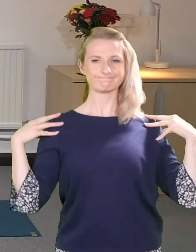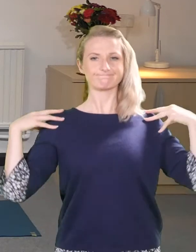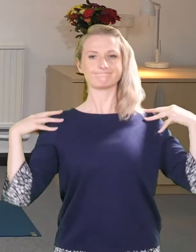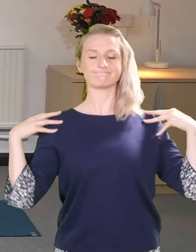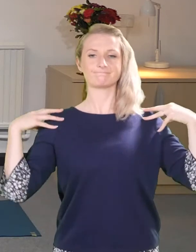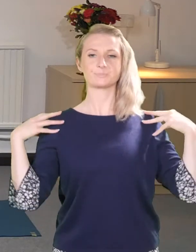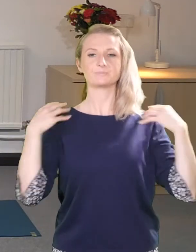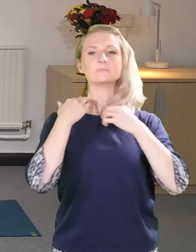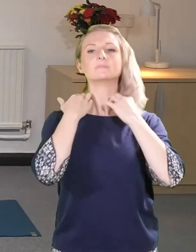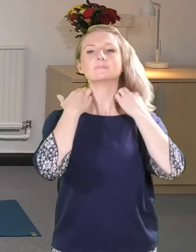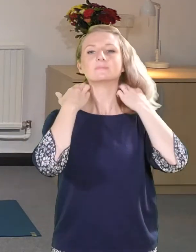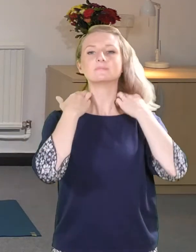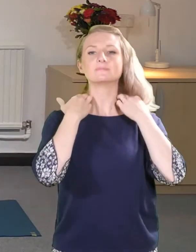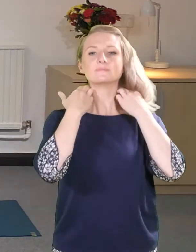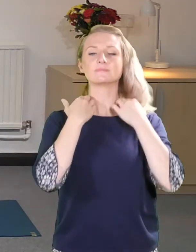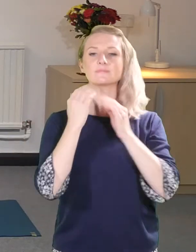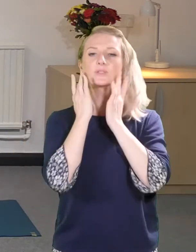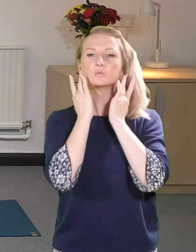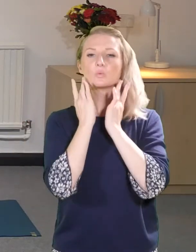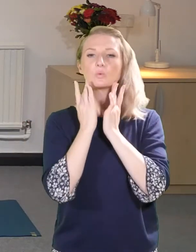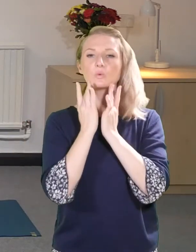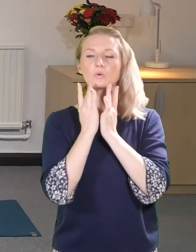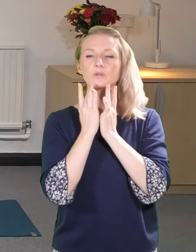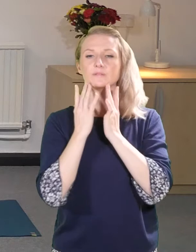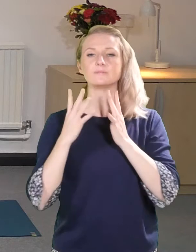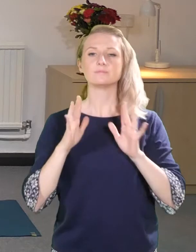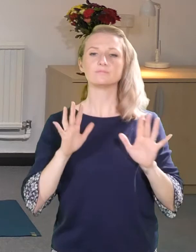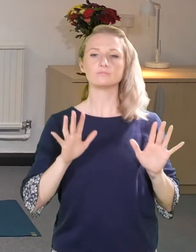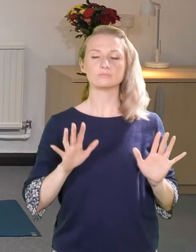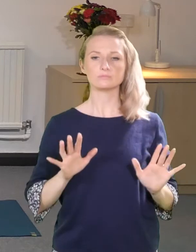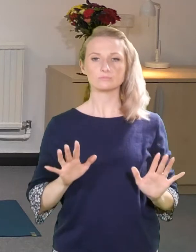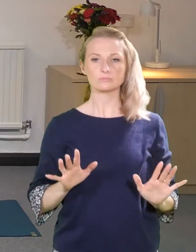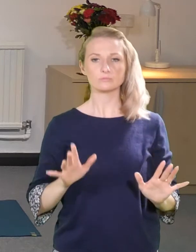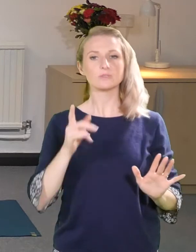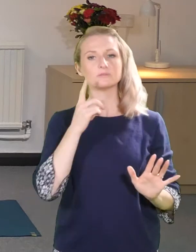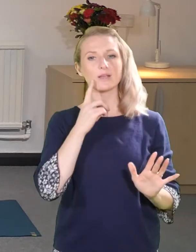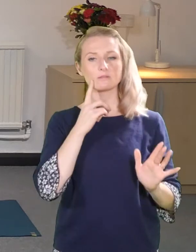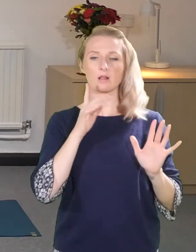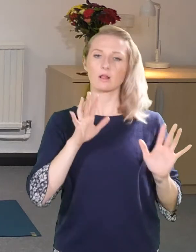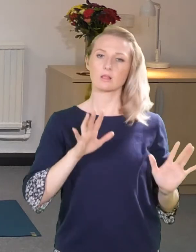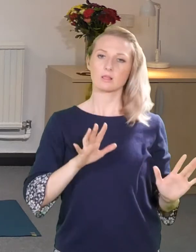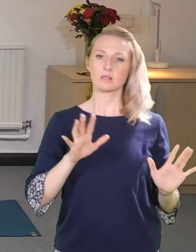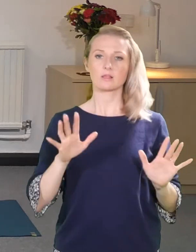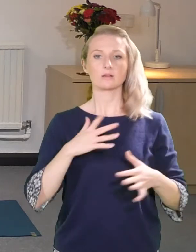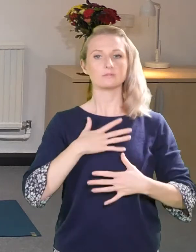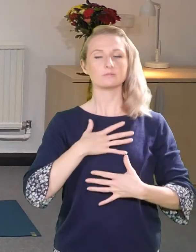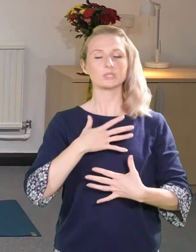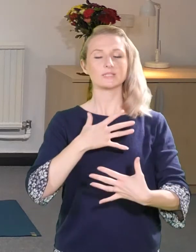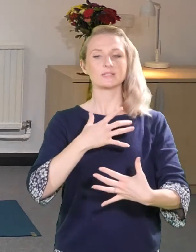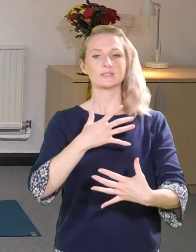your neck and your jaw soft as well. Just breathing gently into your body here.